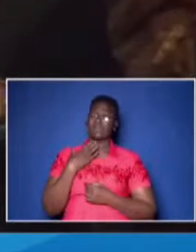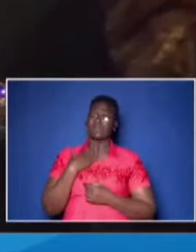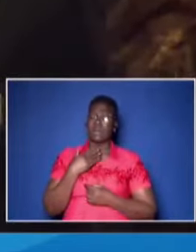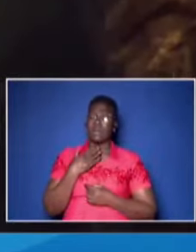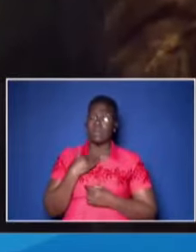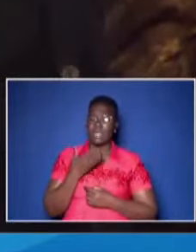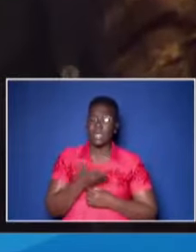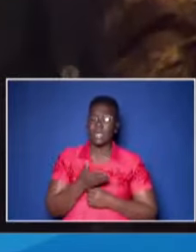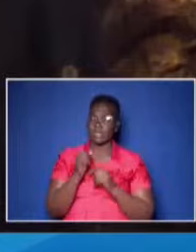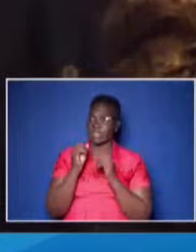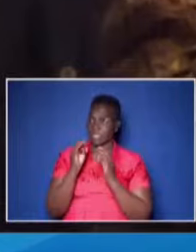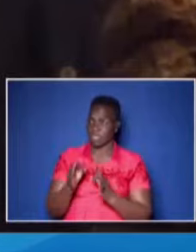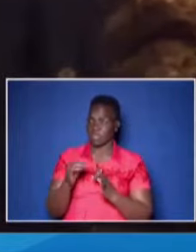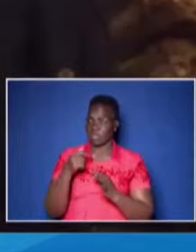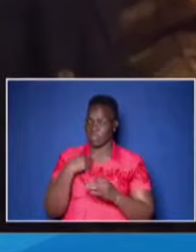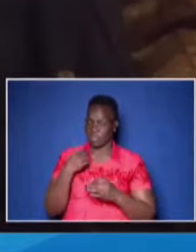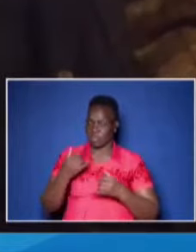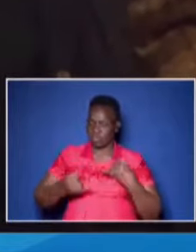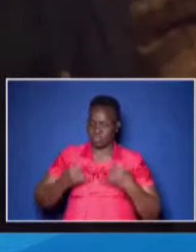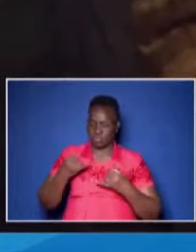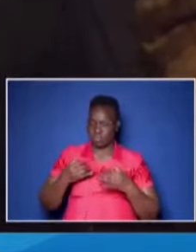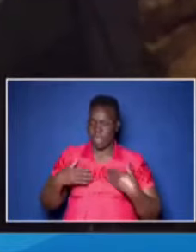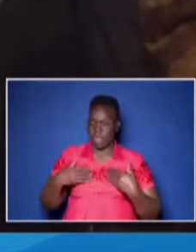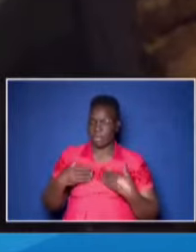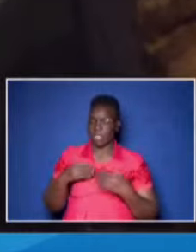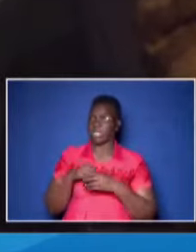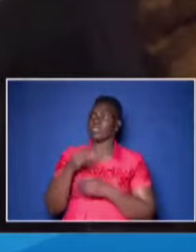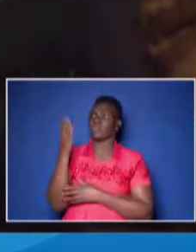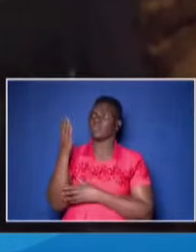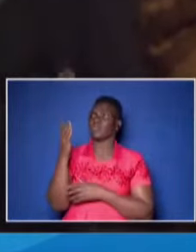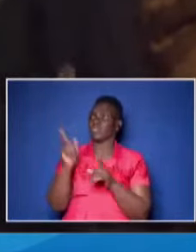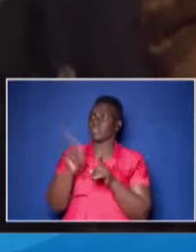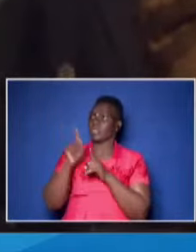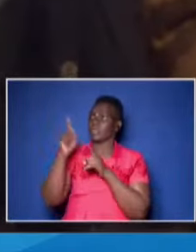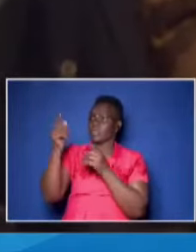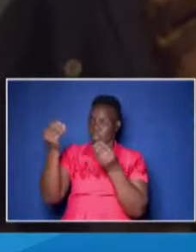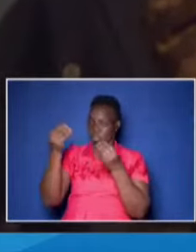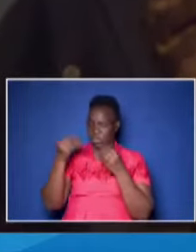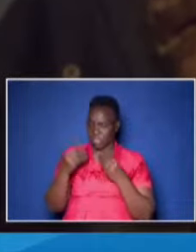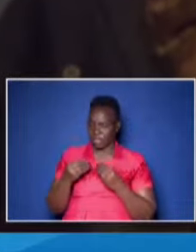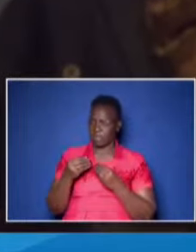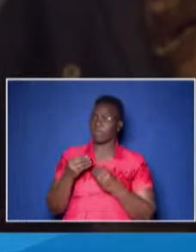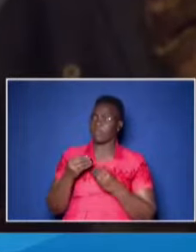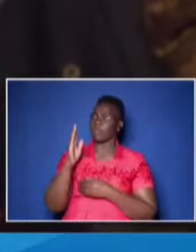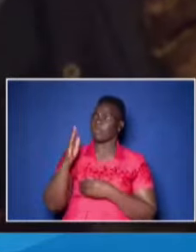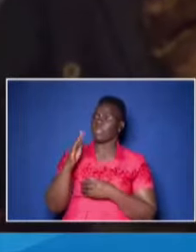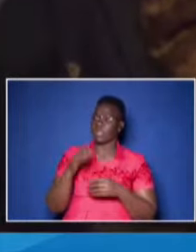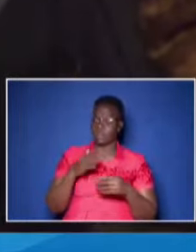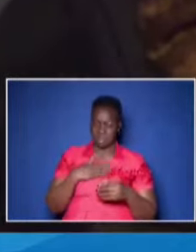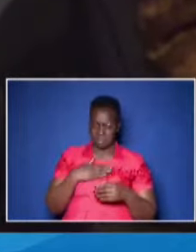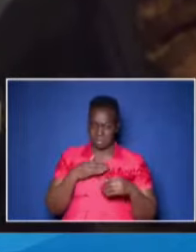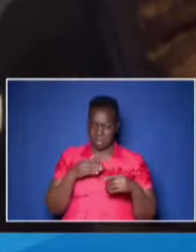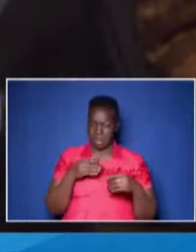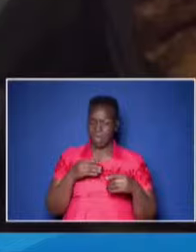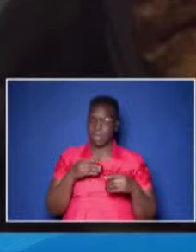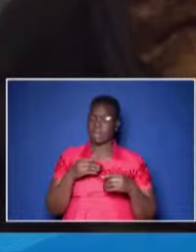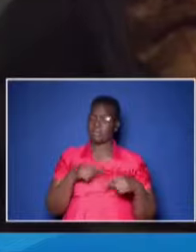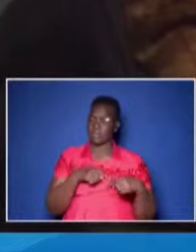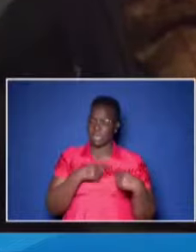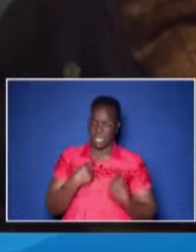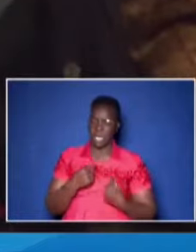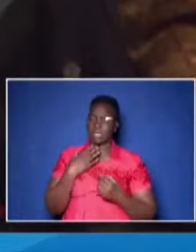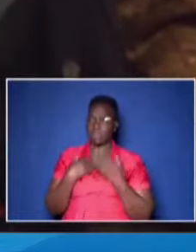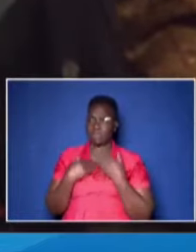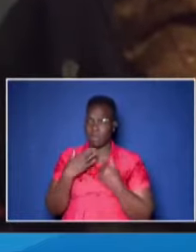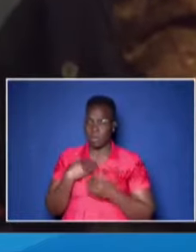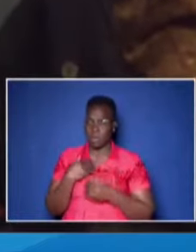Desire if I Delight in you if I Delight in you you'll give me you'll give me the desires desire of my